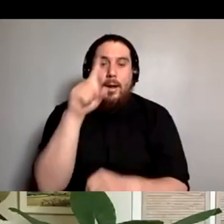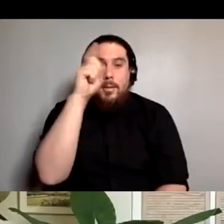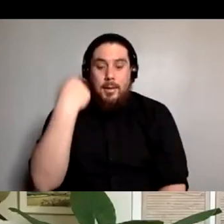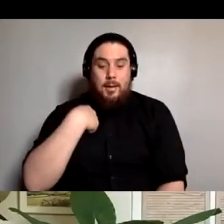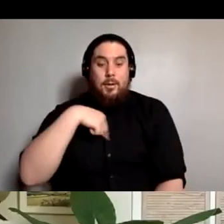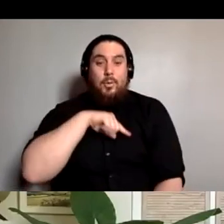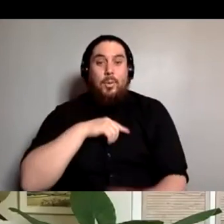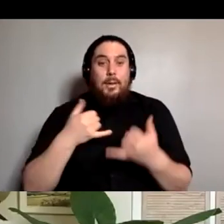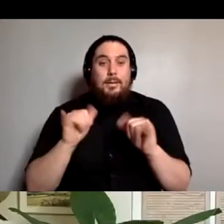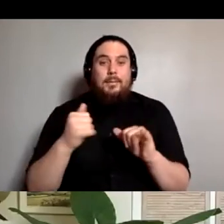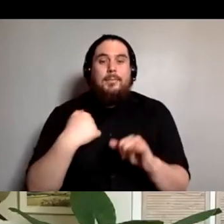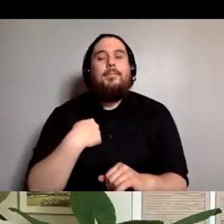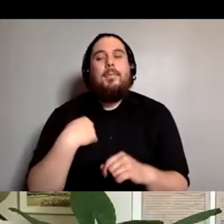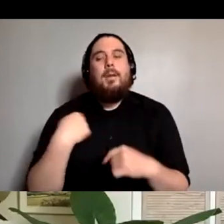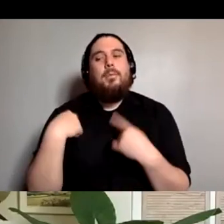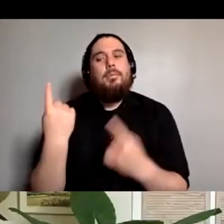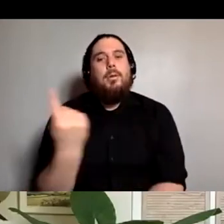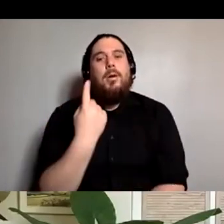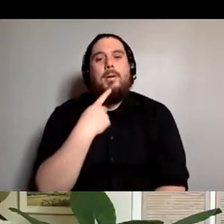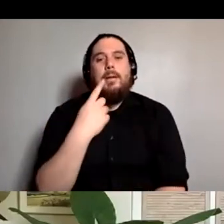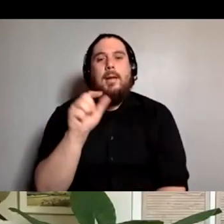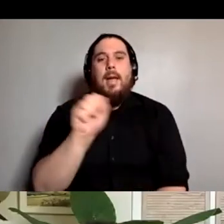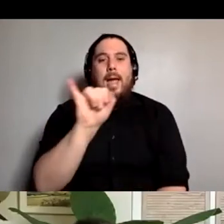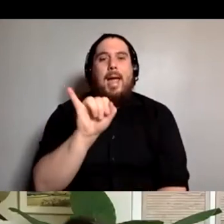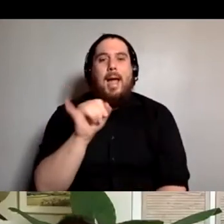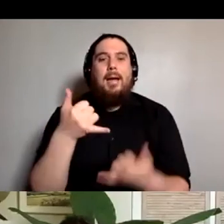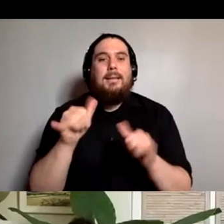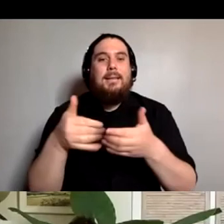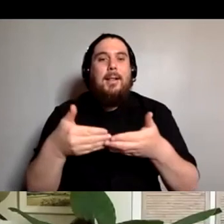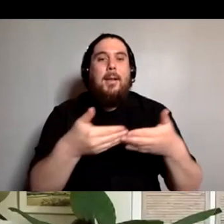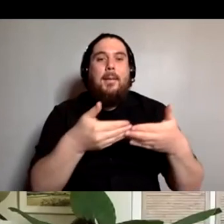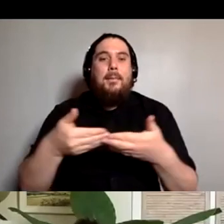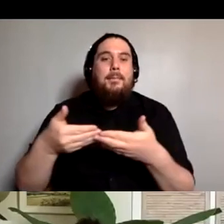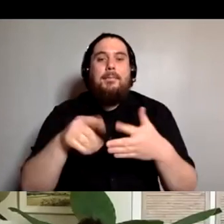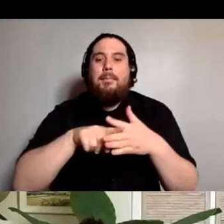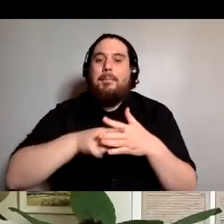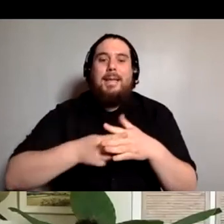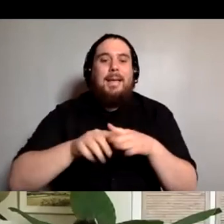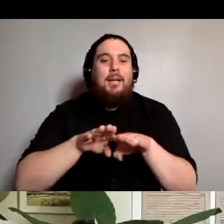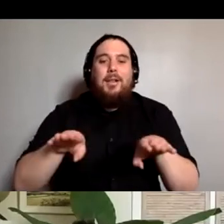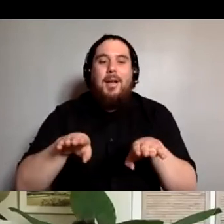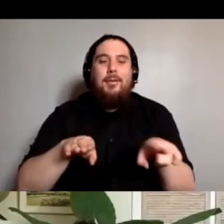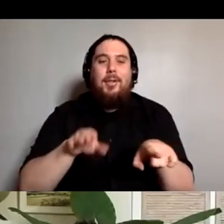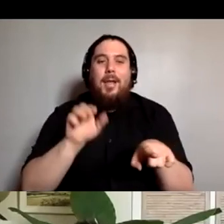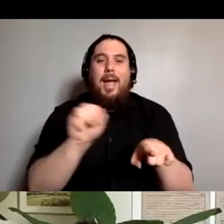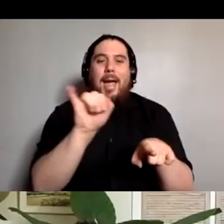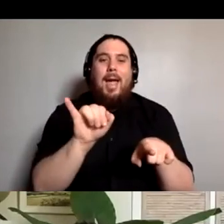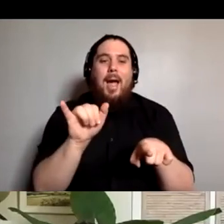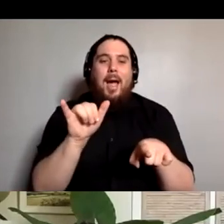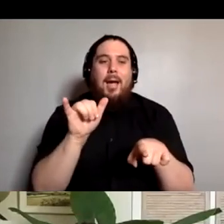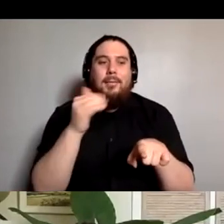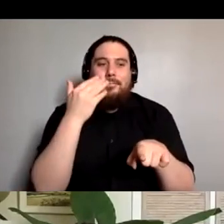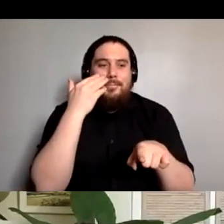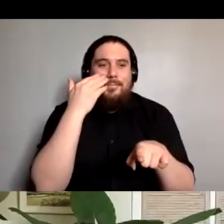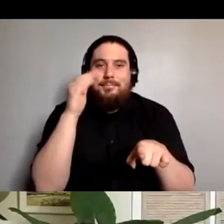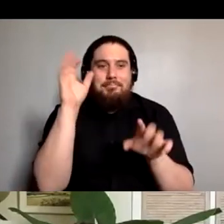the I always say that AI is like an infant stage right now. It really doesn't know much yet. So the good news,